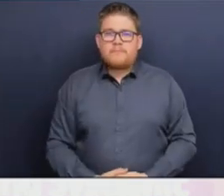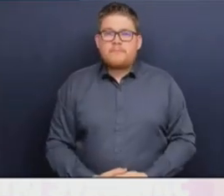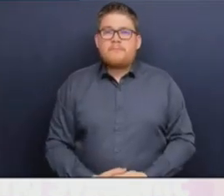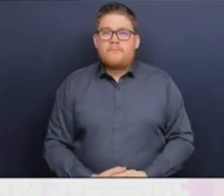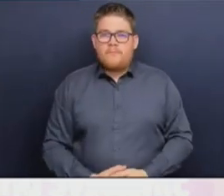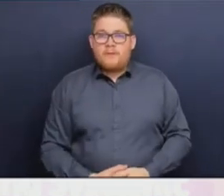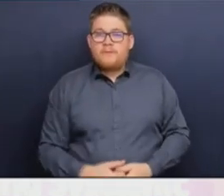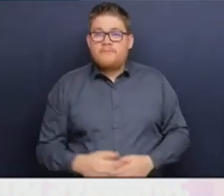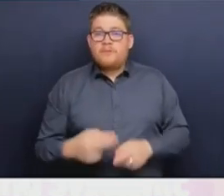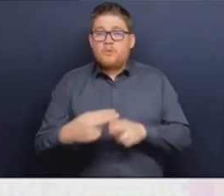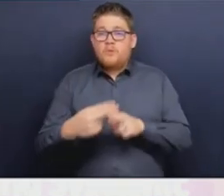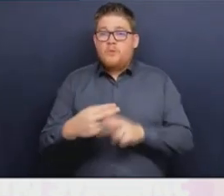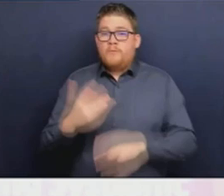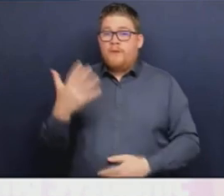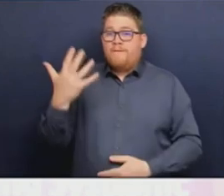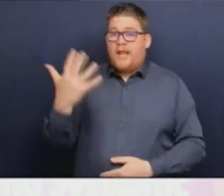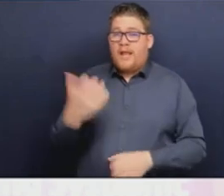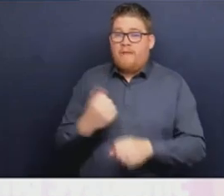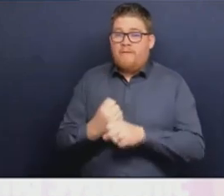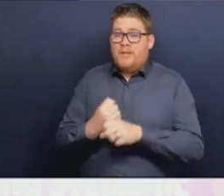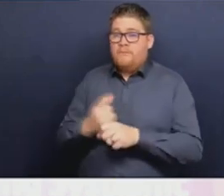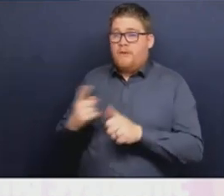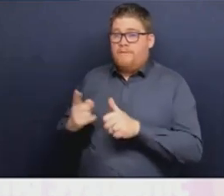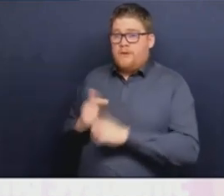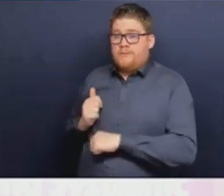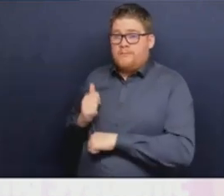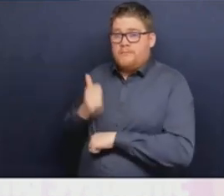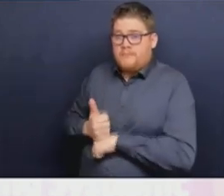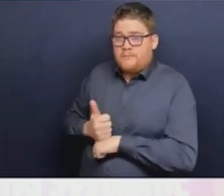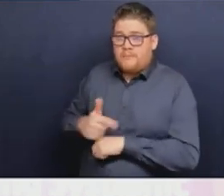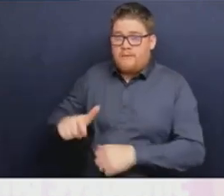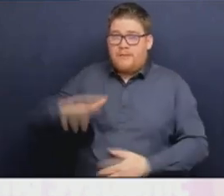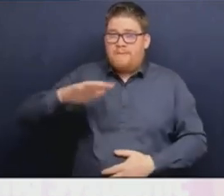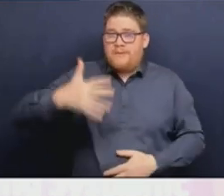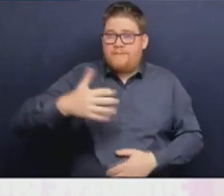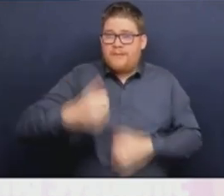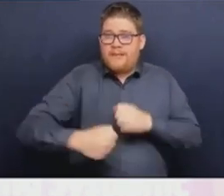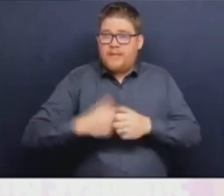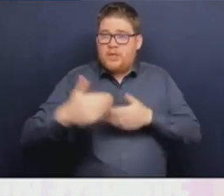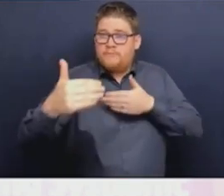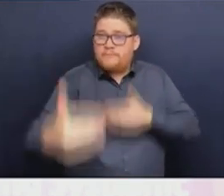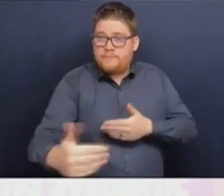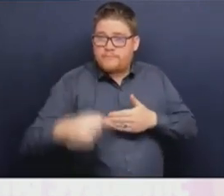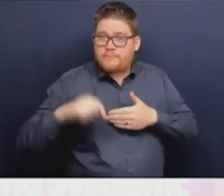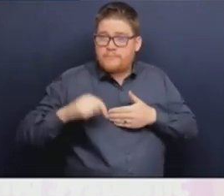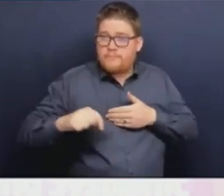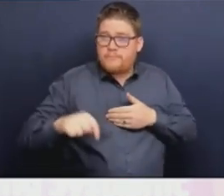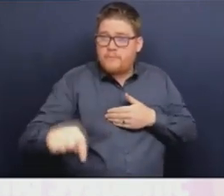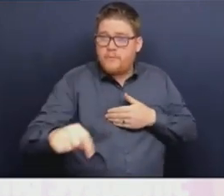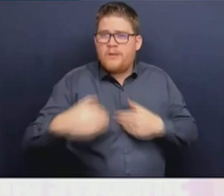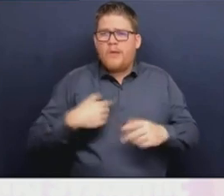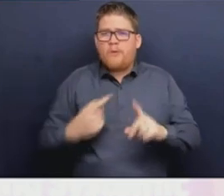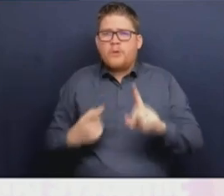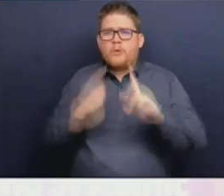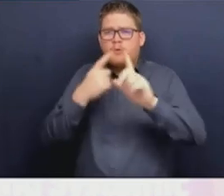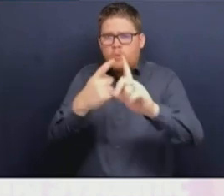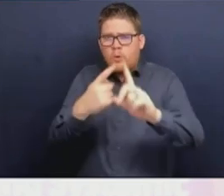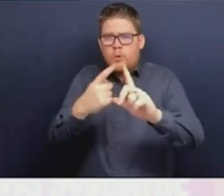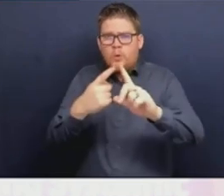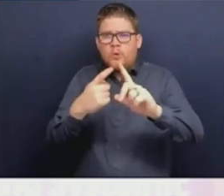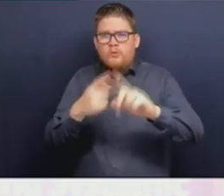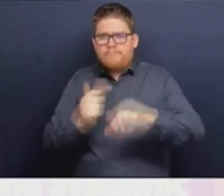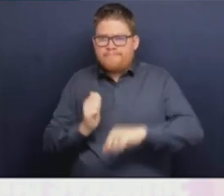the direction to all ministers and all members of the government caucus was to build out the province we all wanted to live in, one